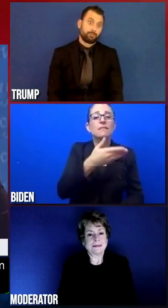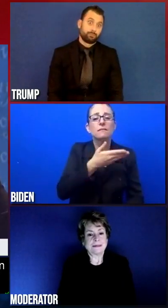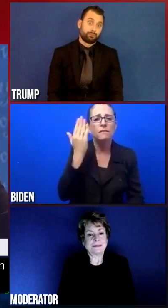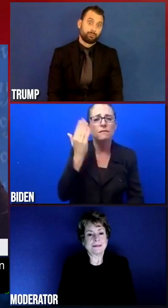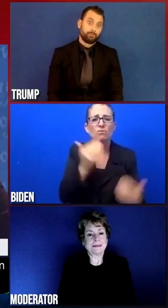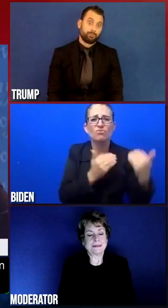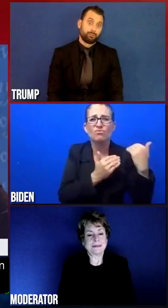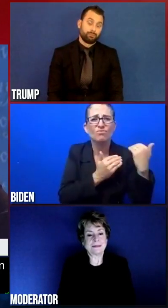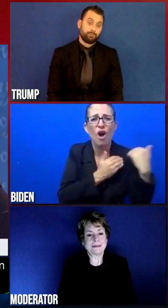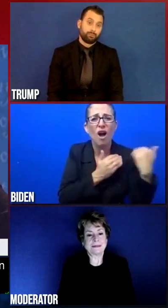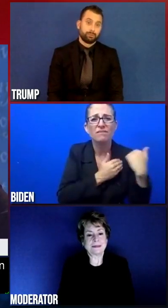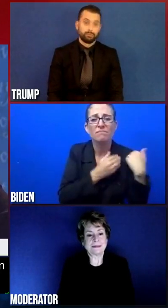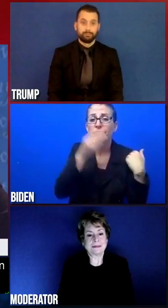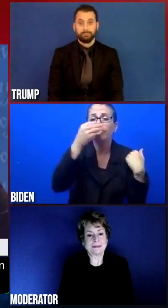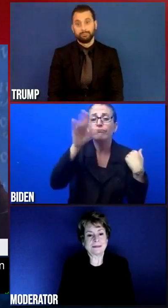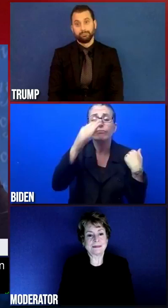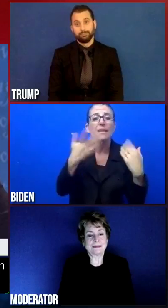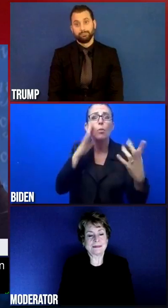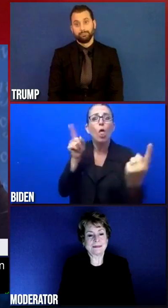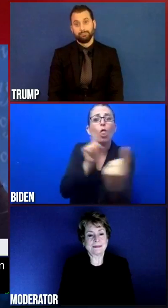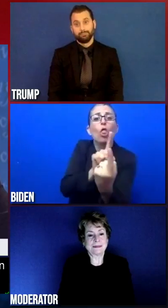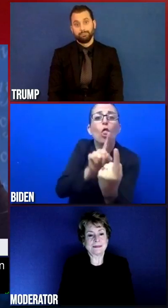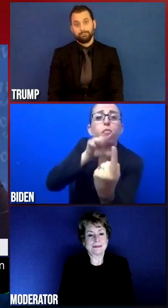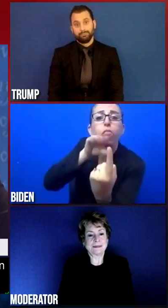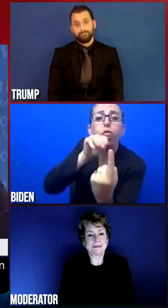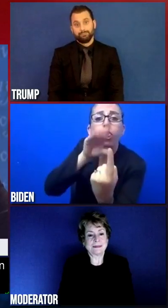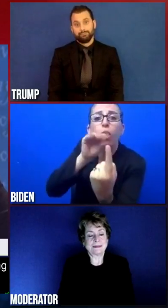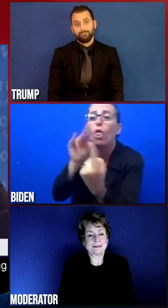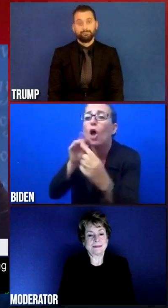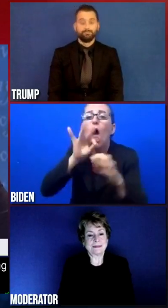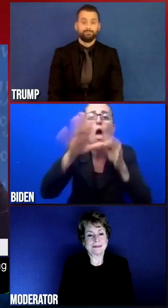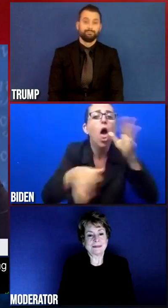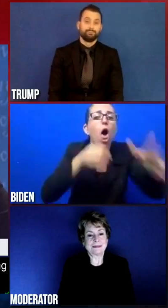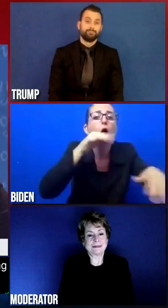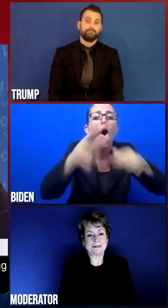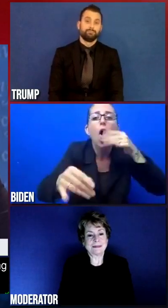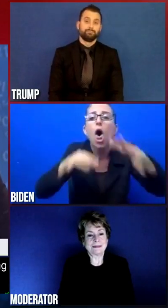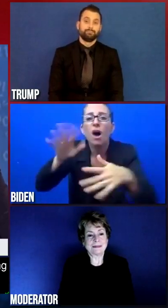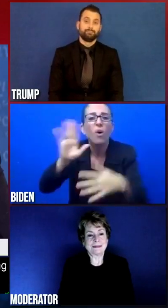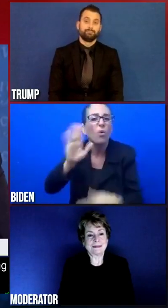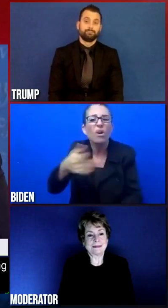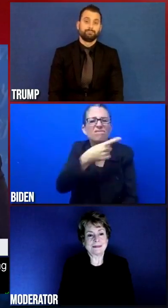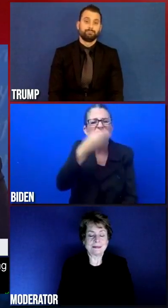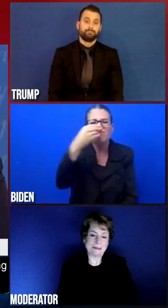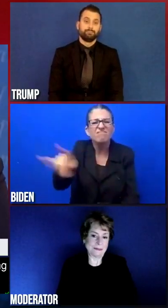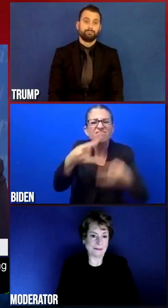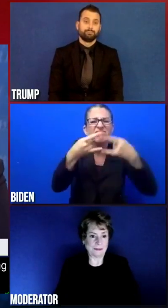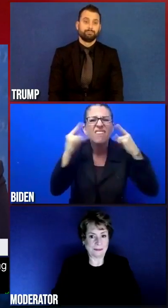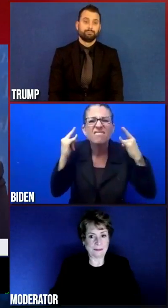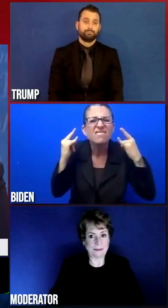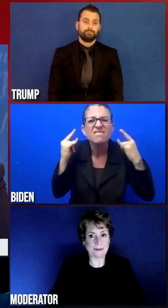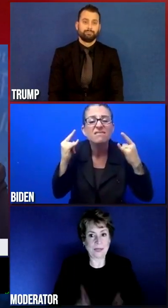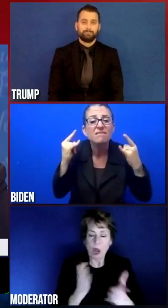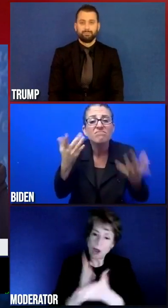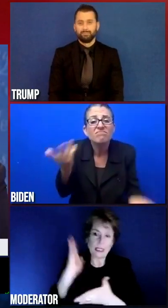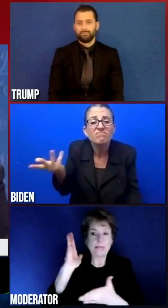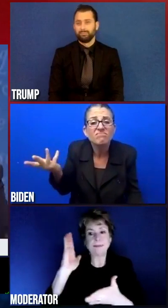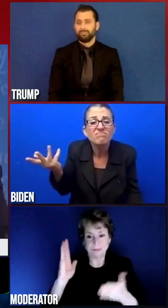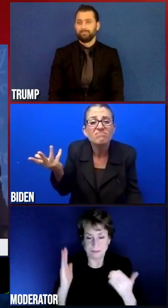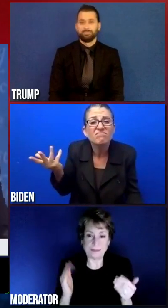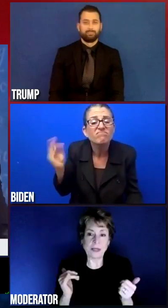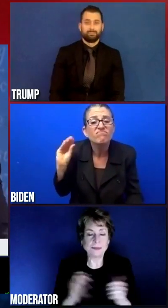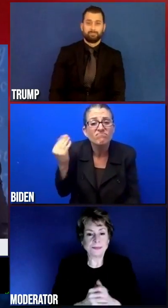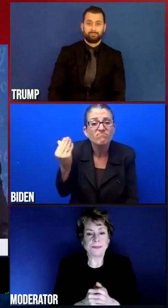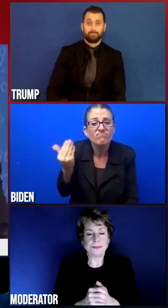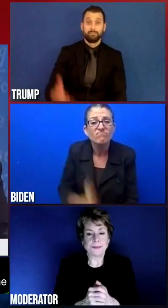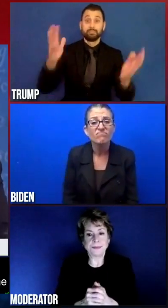masks, basically encouraged them not to. All right. He's a fool on this. If you could get the crowds, you would have done the same thing. But you can't. Nobody cares. Gentlemen,